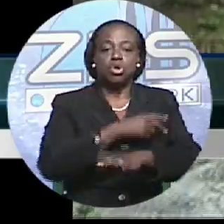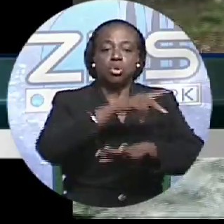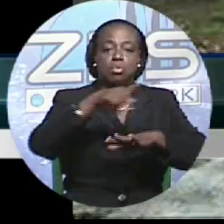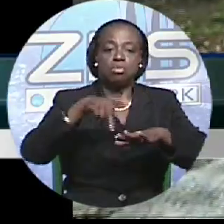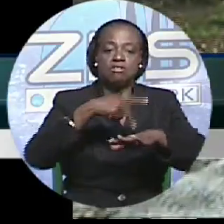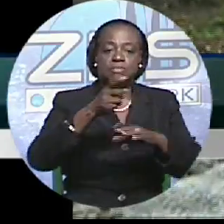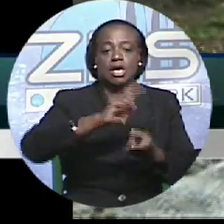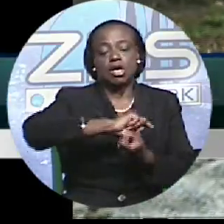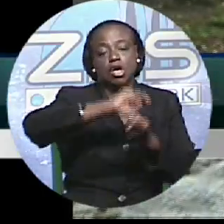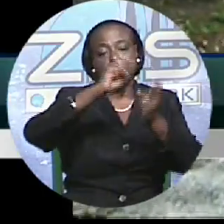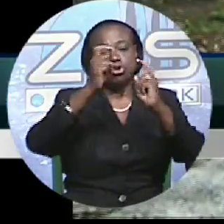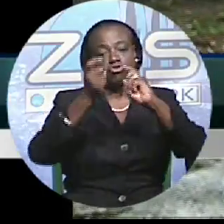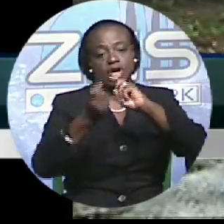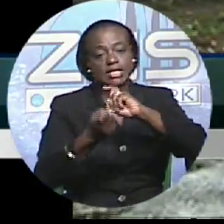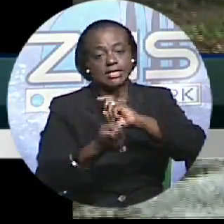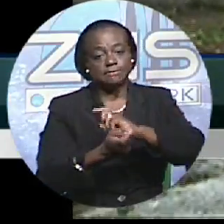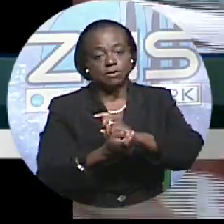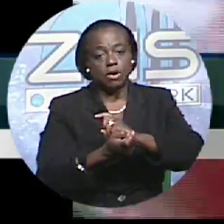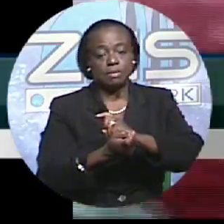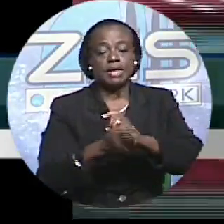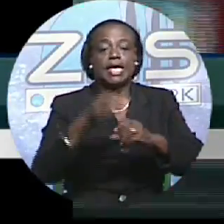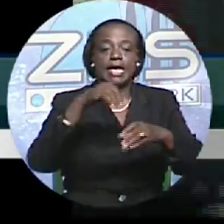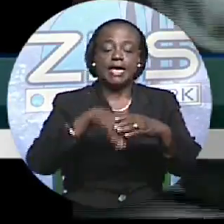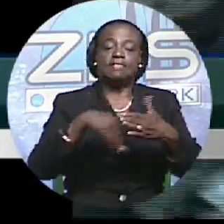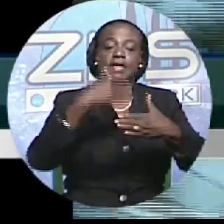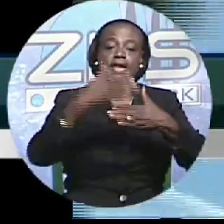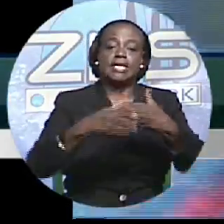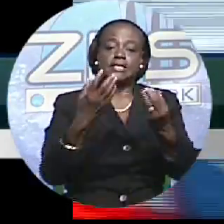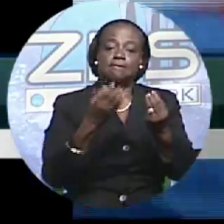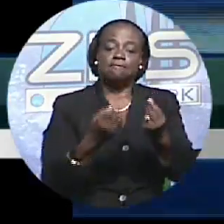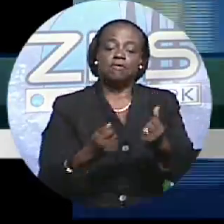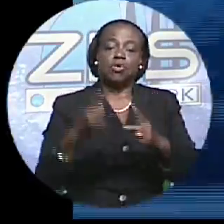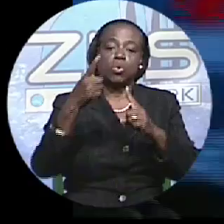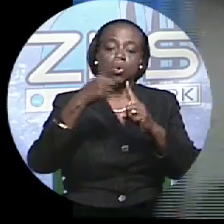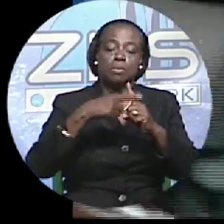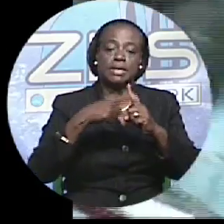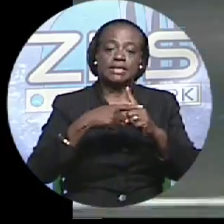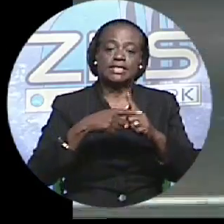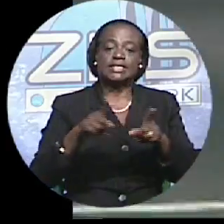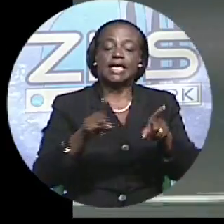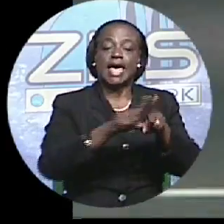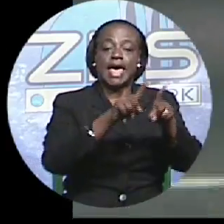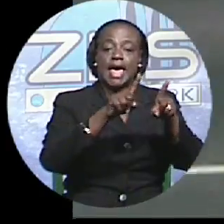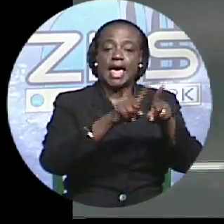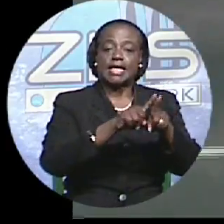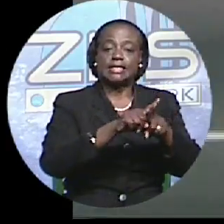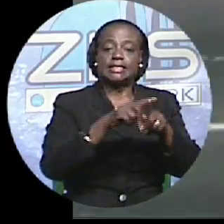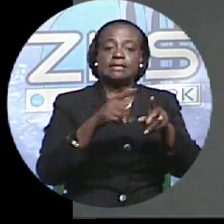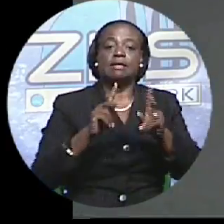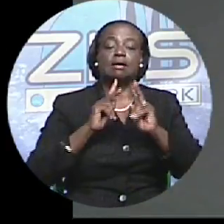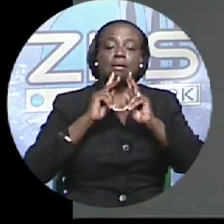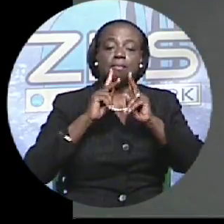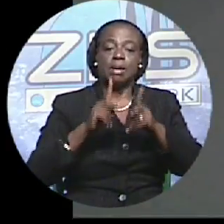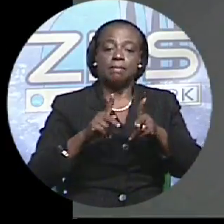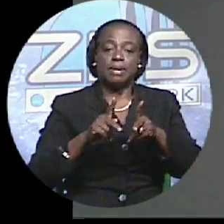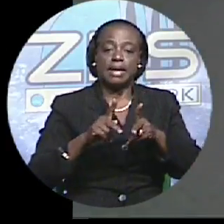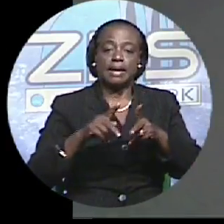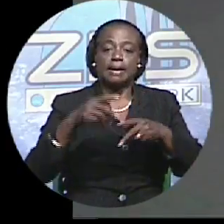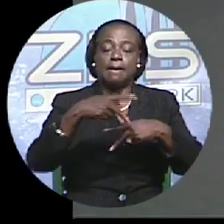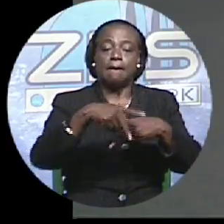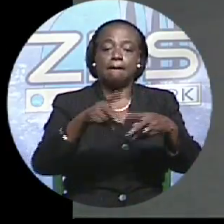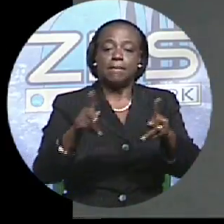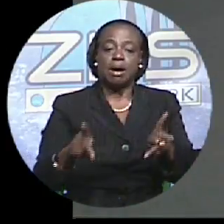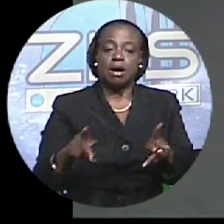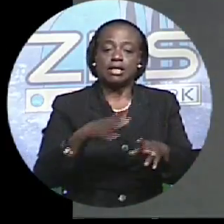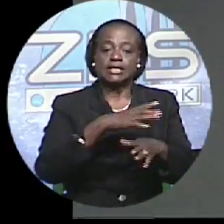pristine place in the coming months as crews from the Public Park and Beach Authority canvass the island in a massive cleanup exercise.